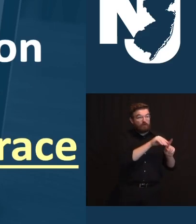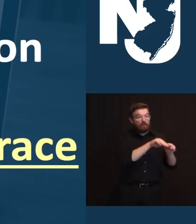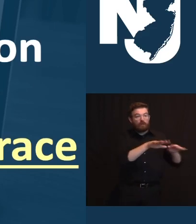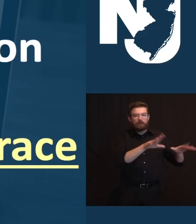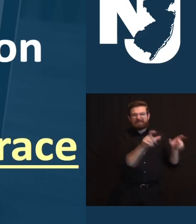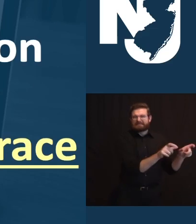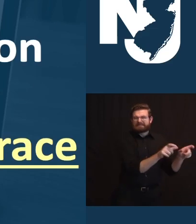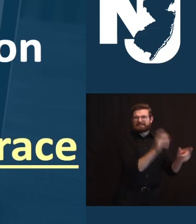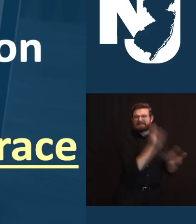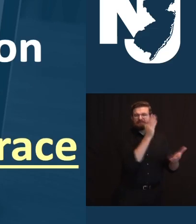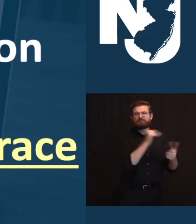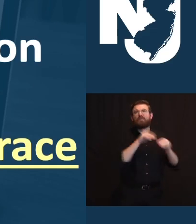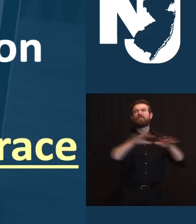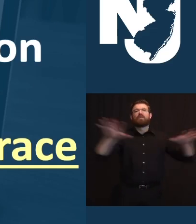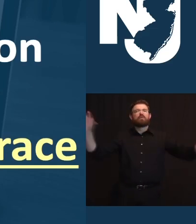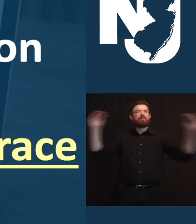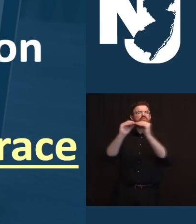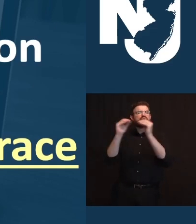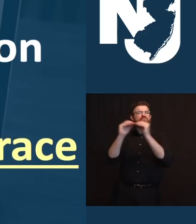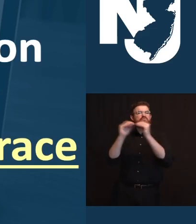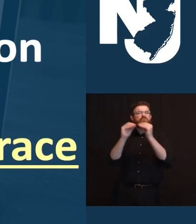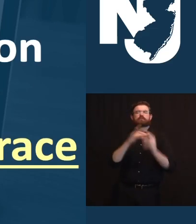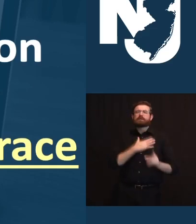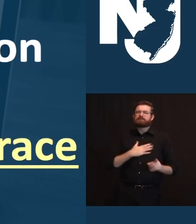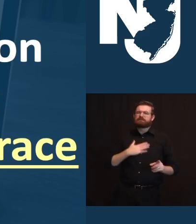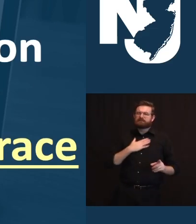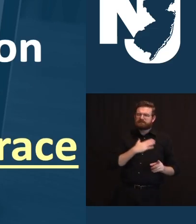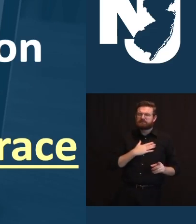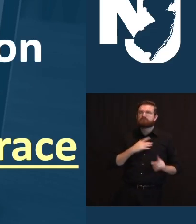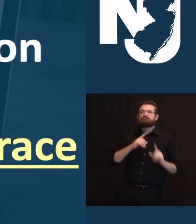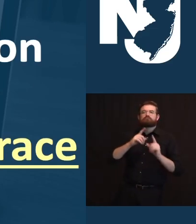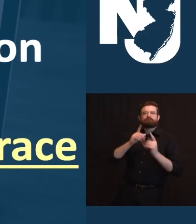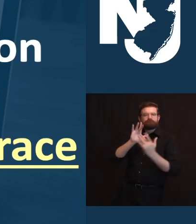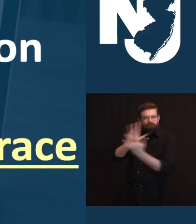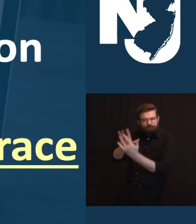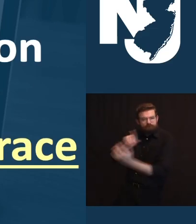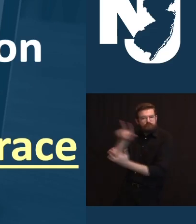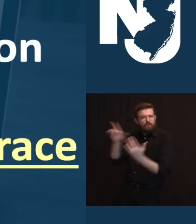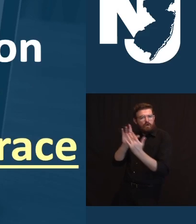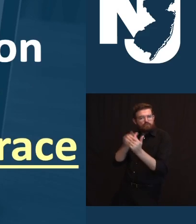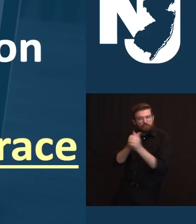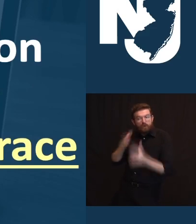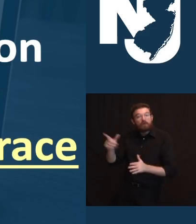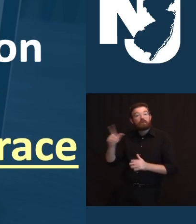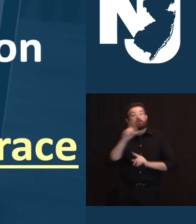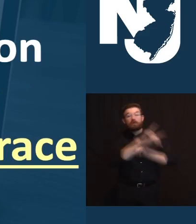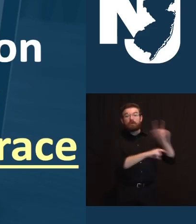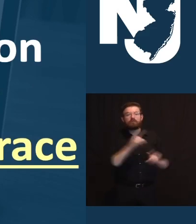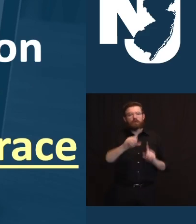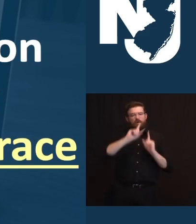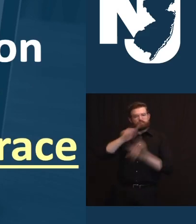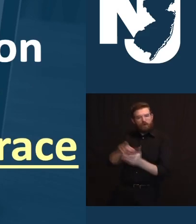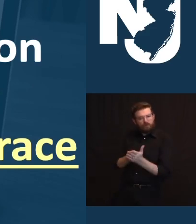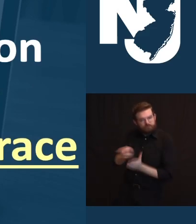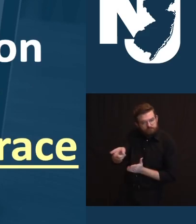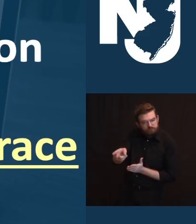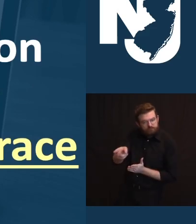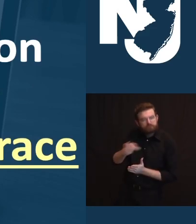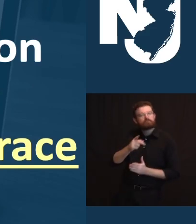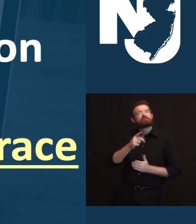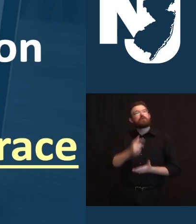is about protecting families and communities from a deadly disease, period. Next, I want